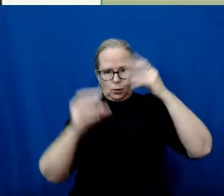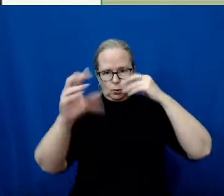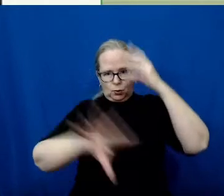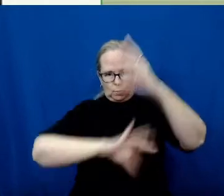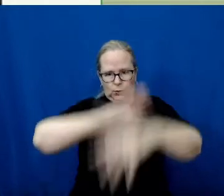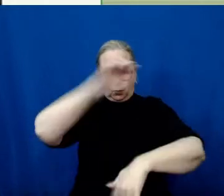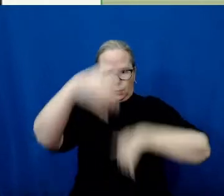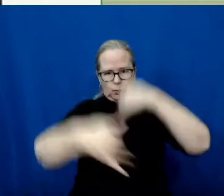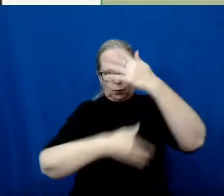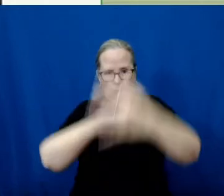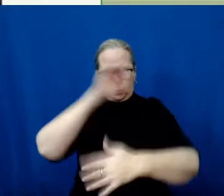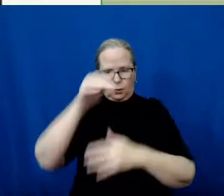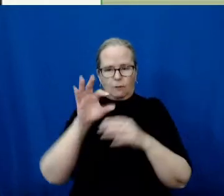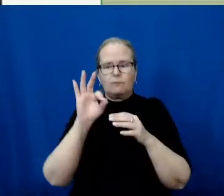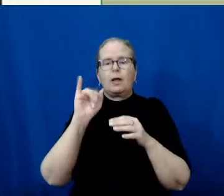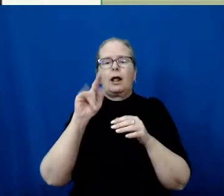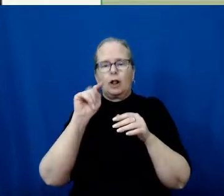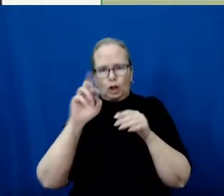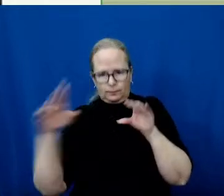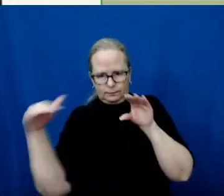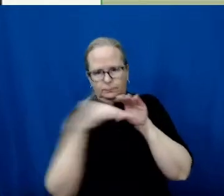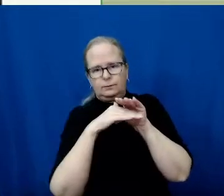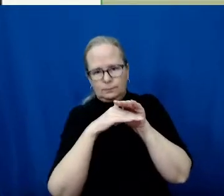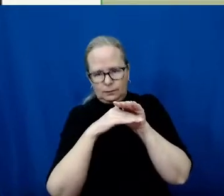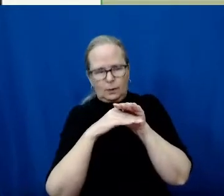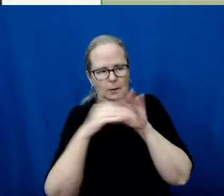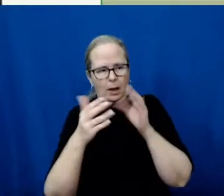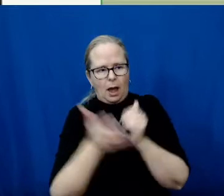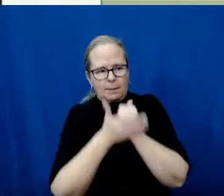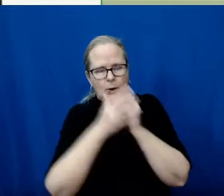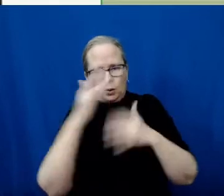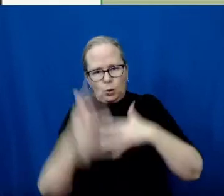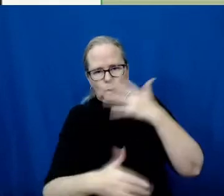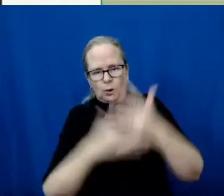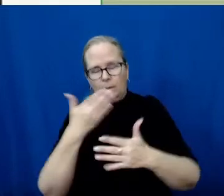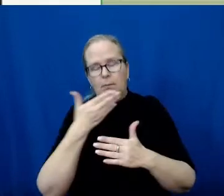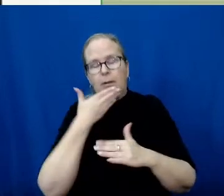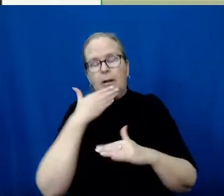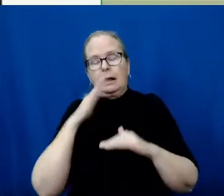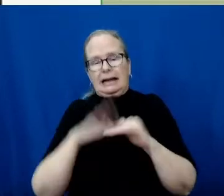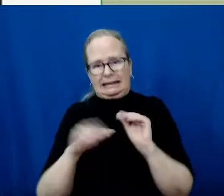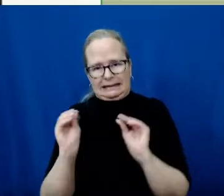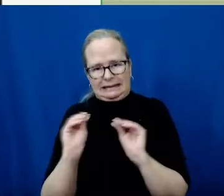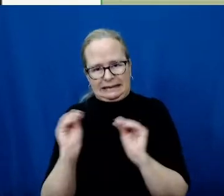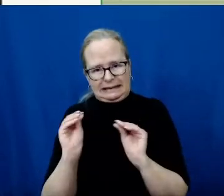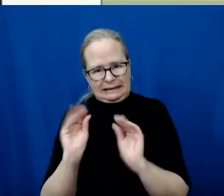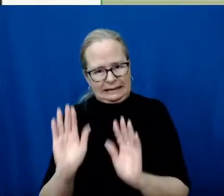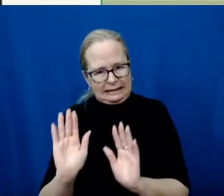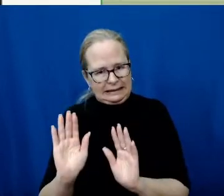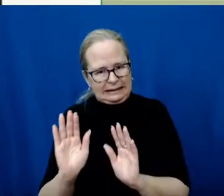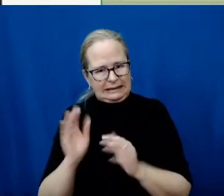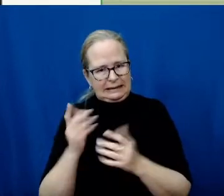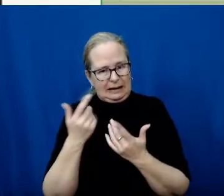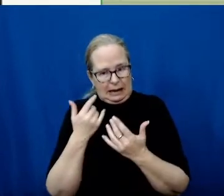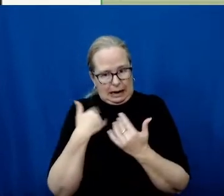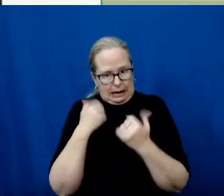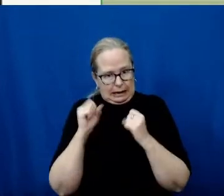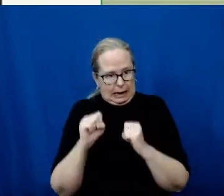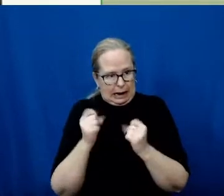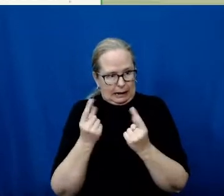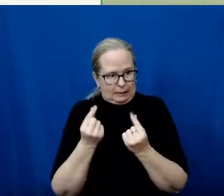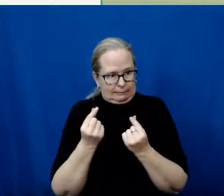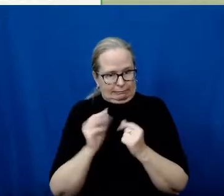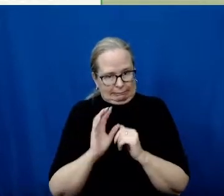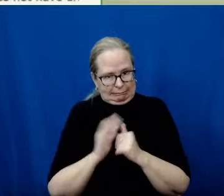but if that's what you can afford, then do that. And then some of the other assemblies that we built for people. Keep